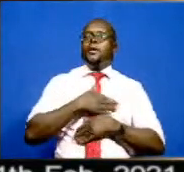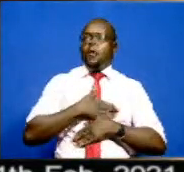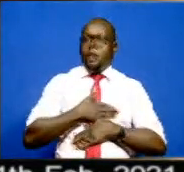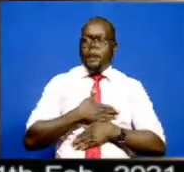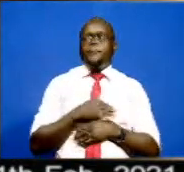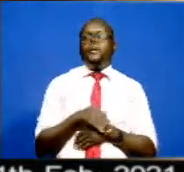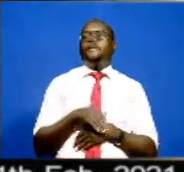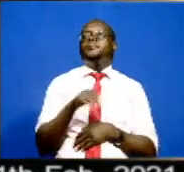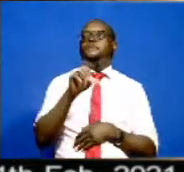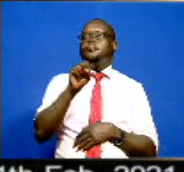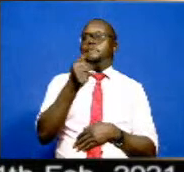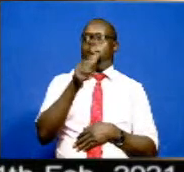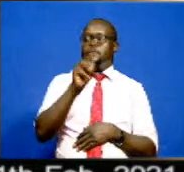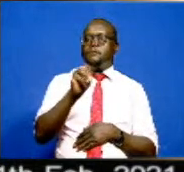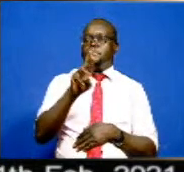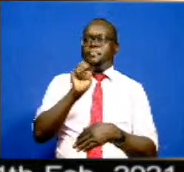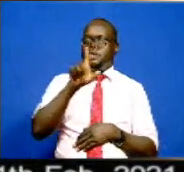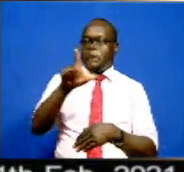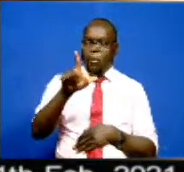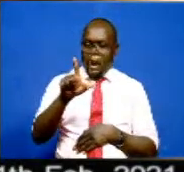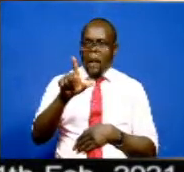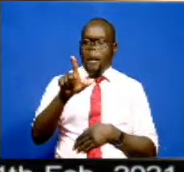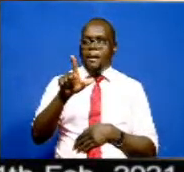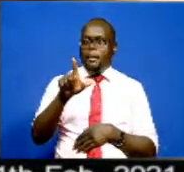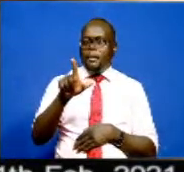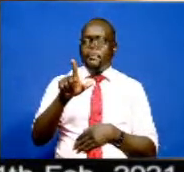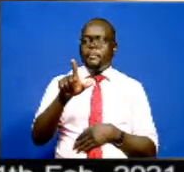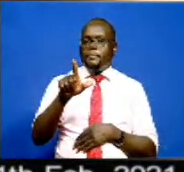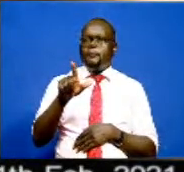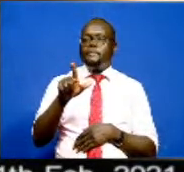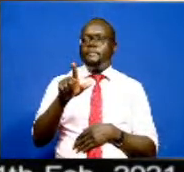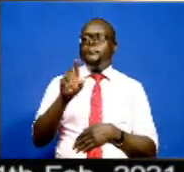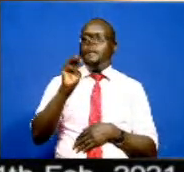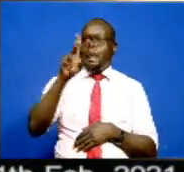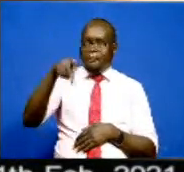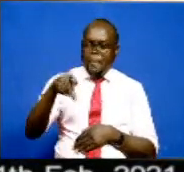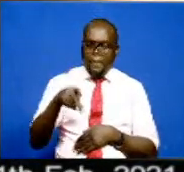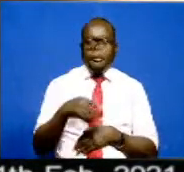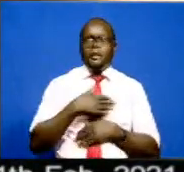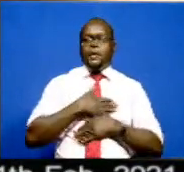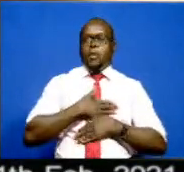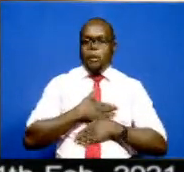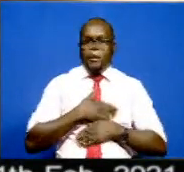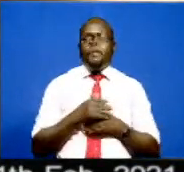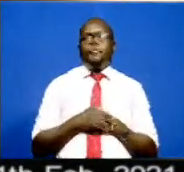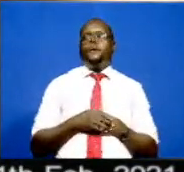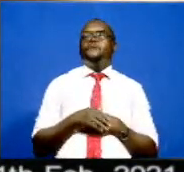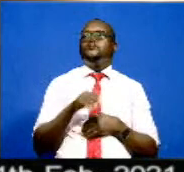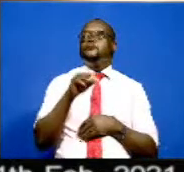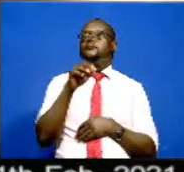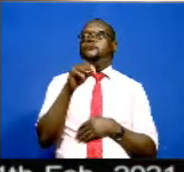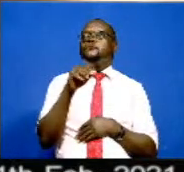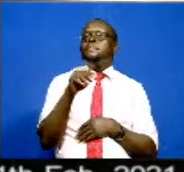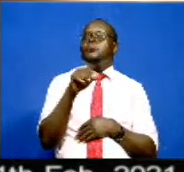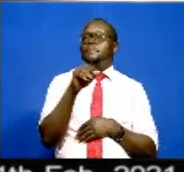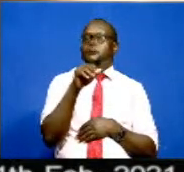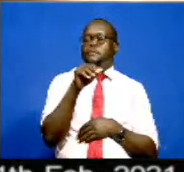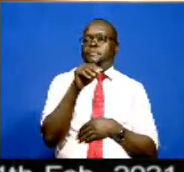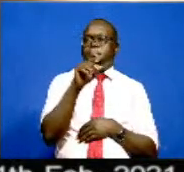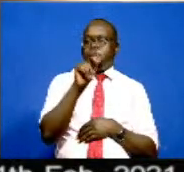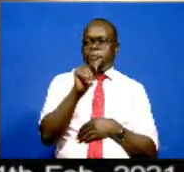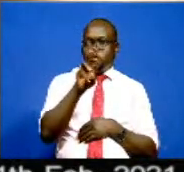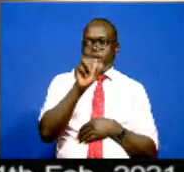Honorable Samuel Onunga Atandi, MP, the Honorable Badi Twalib Badi,